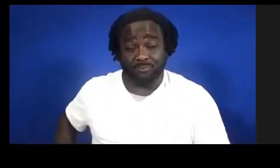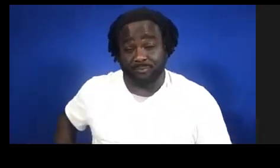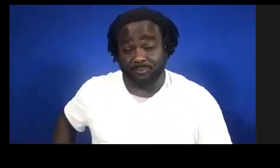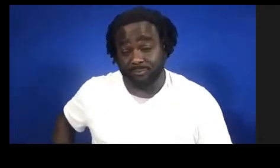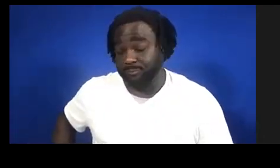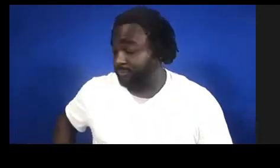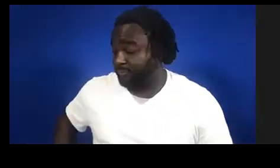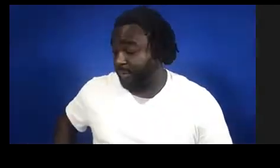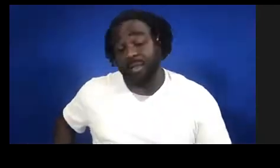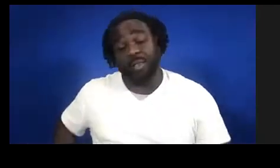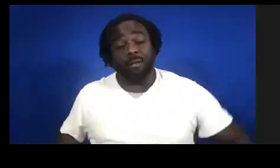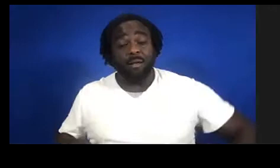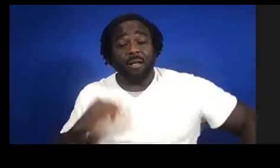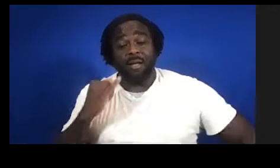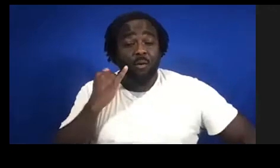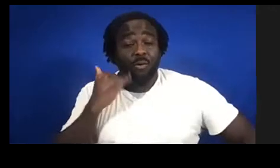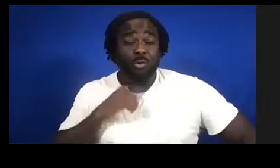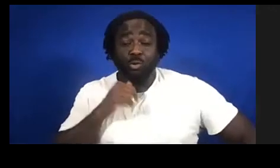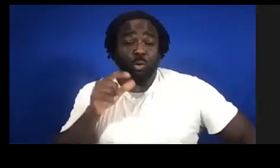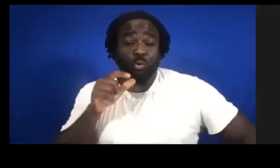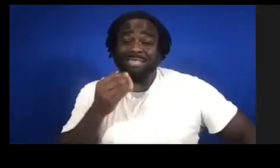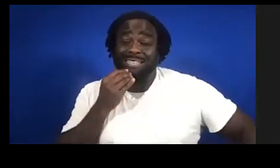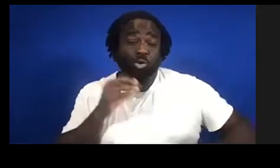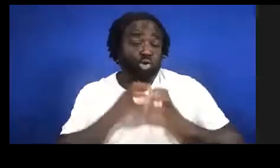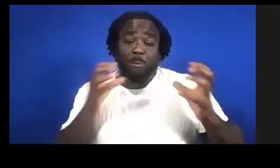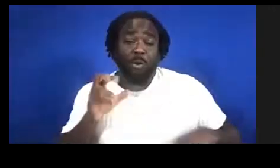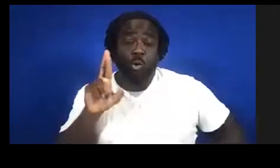But then my doctor came back at me.